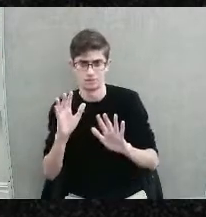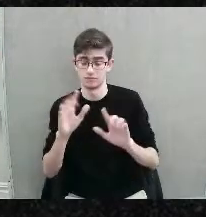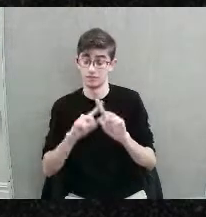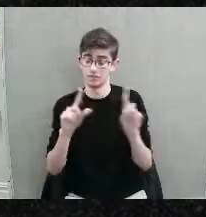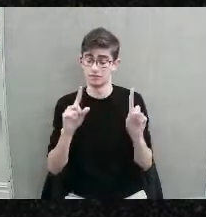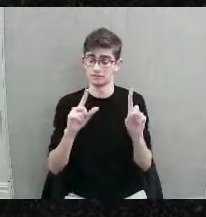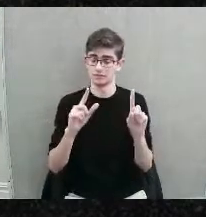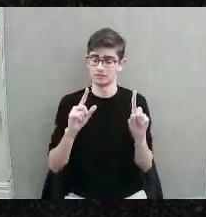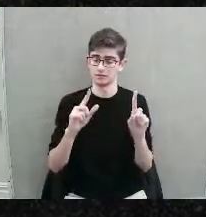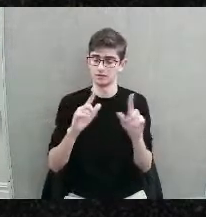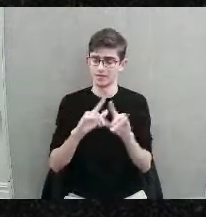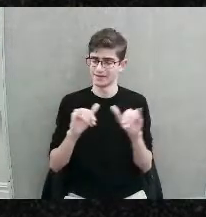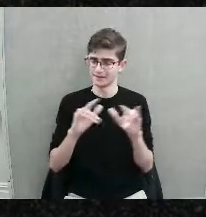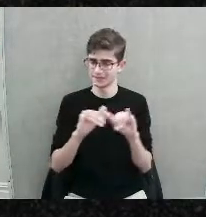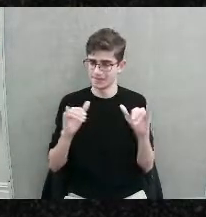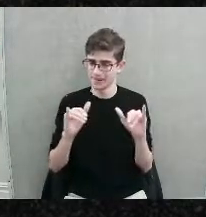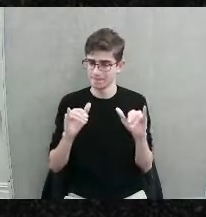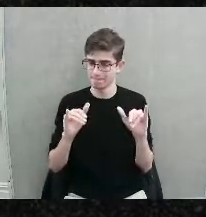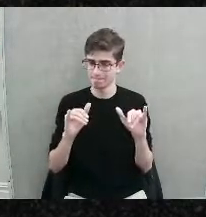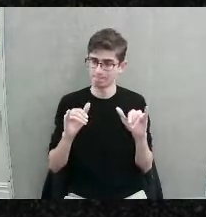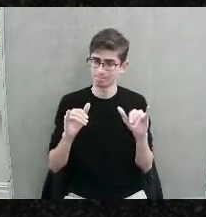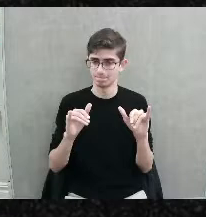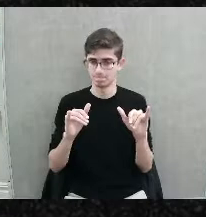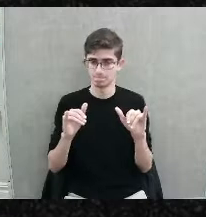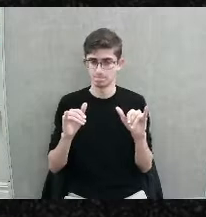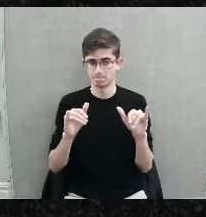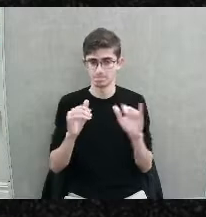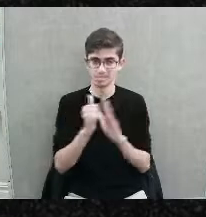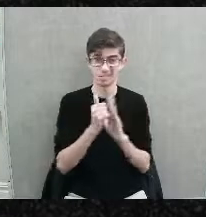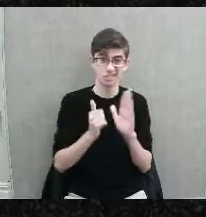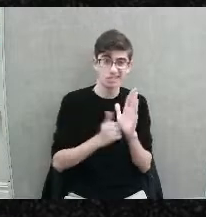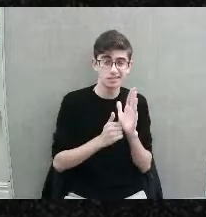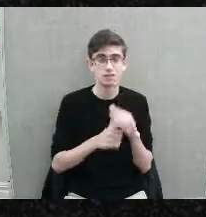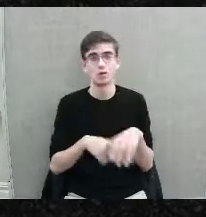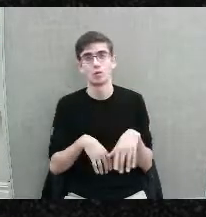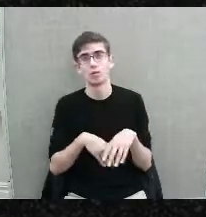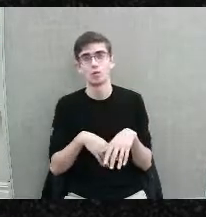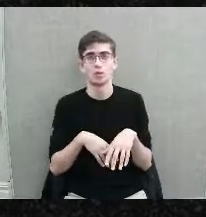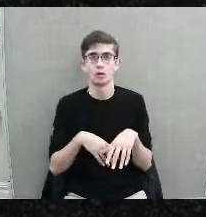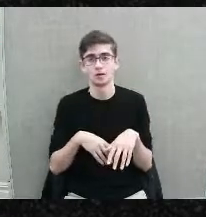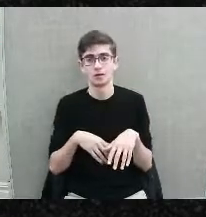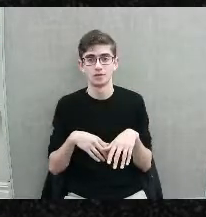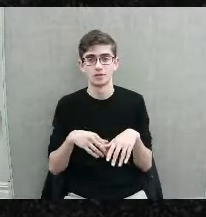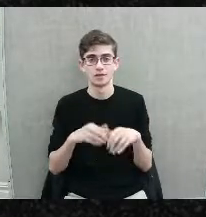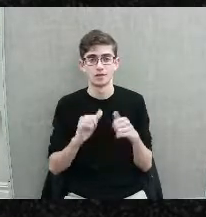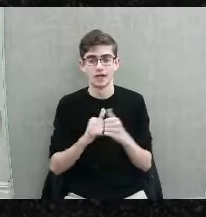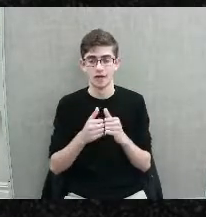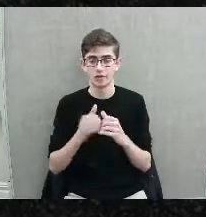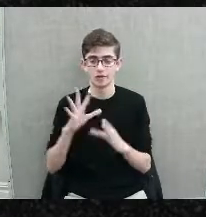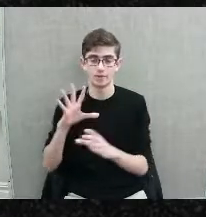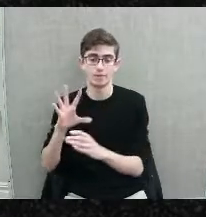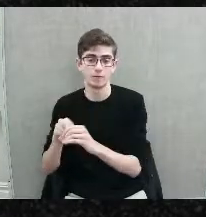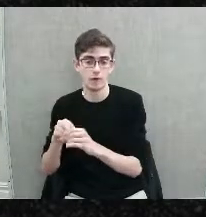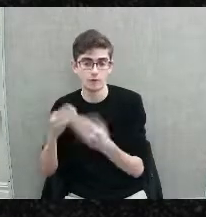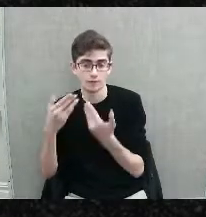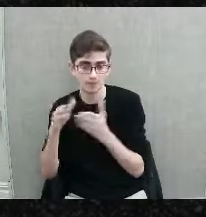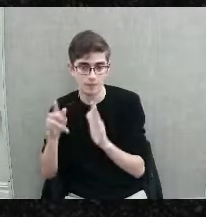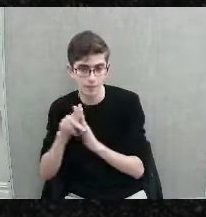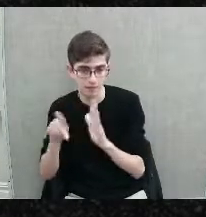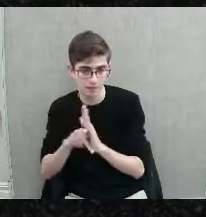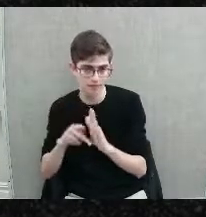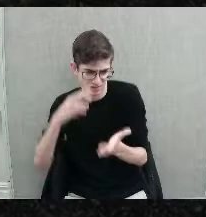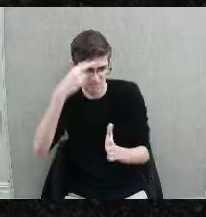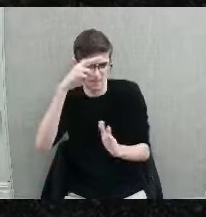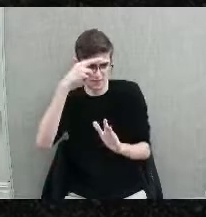the agenda or the possibility to be heard and to be part of public policies, as Anna mentioned for the case of